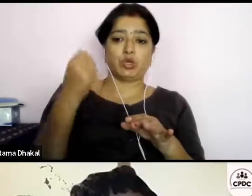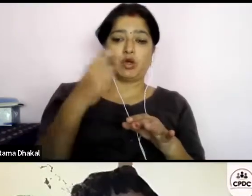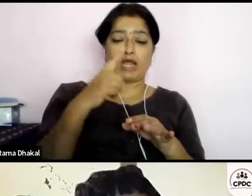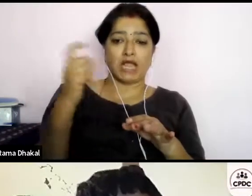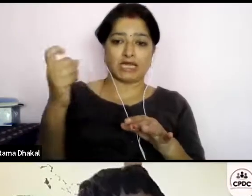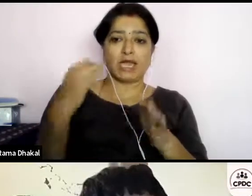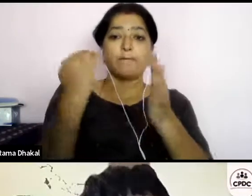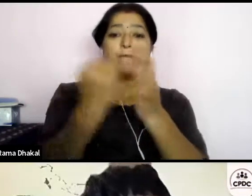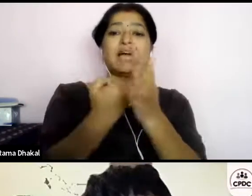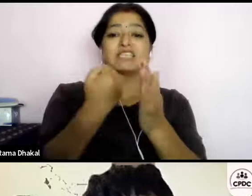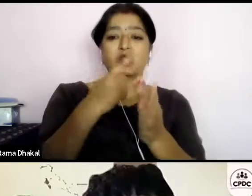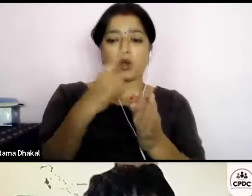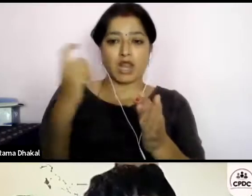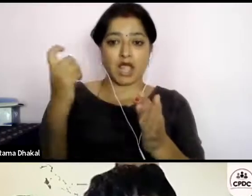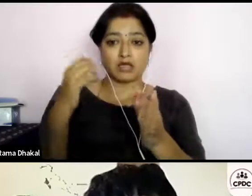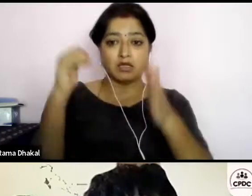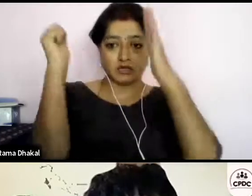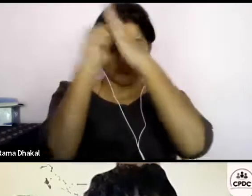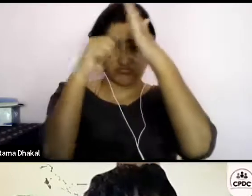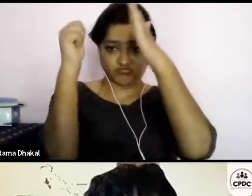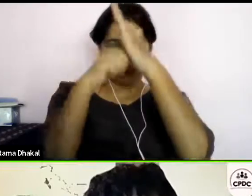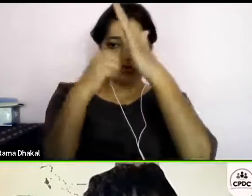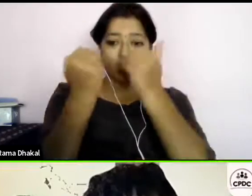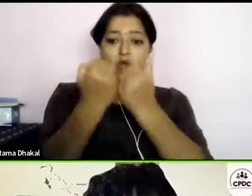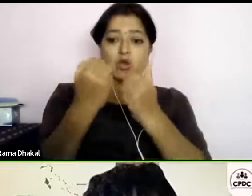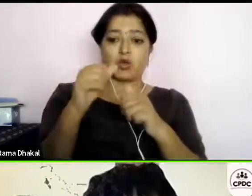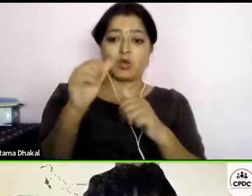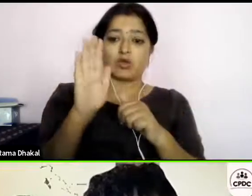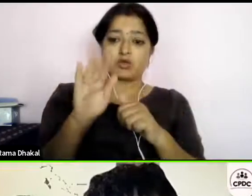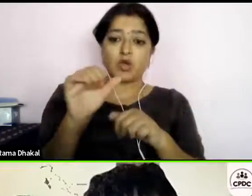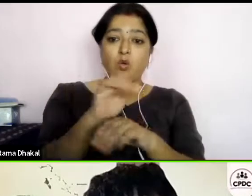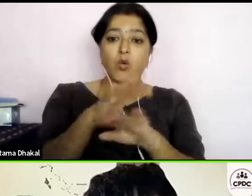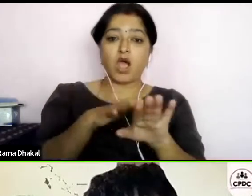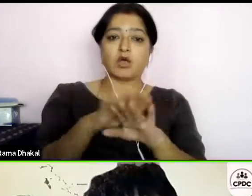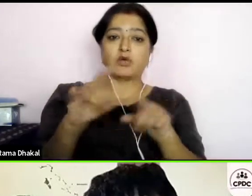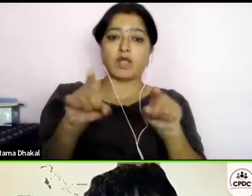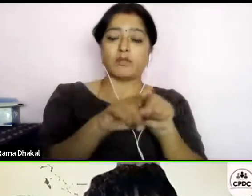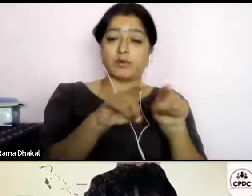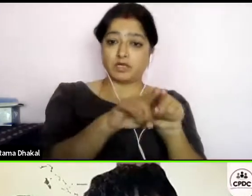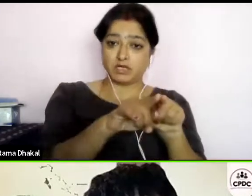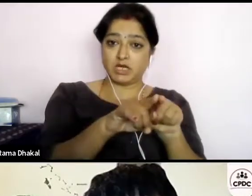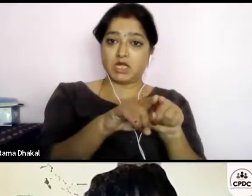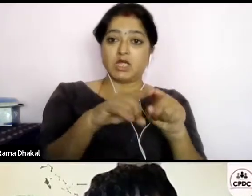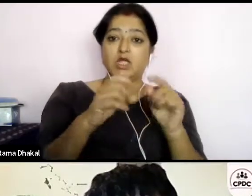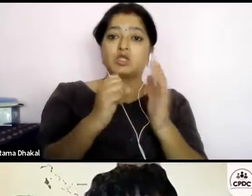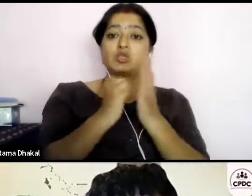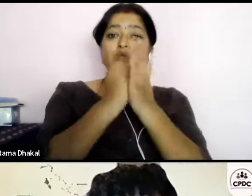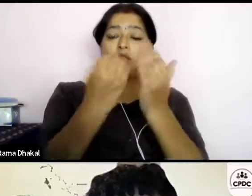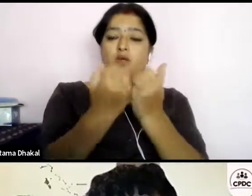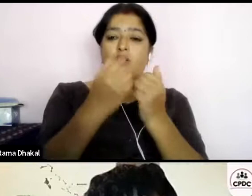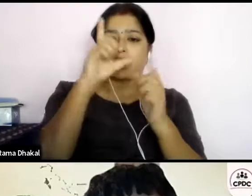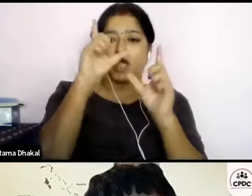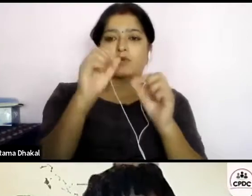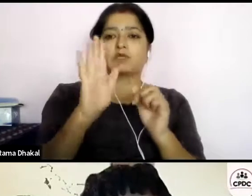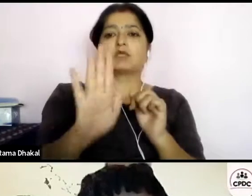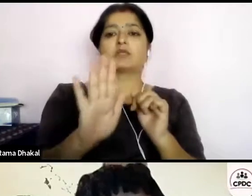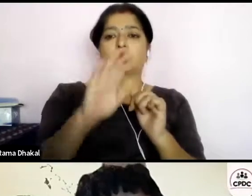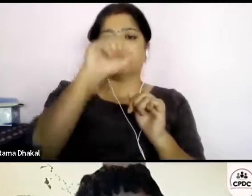Thank you so much for sharing that. And, you know, as you rightly said, while we may have these grand ideas and, you know, while we